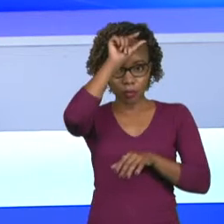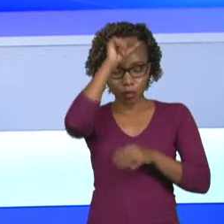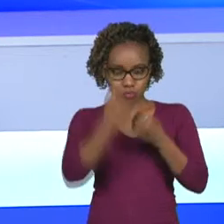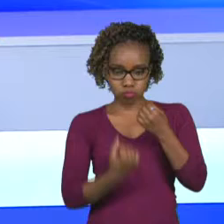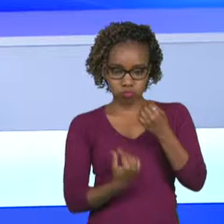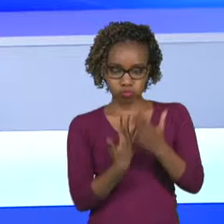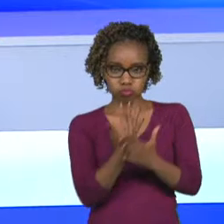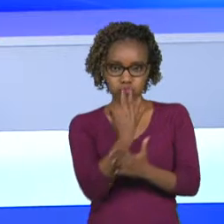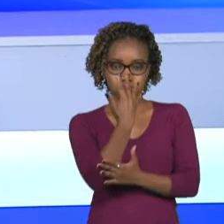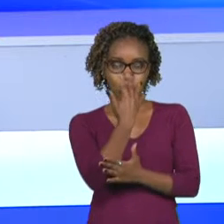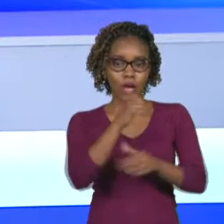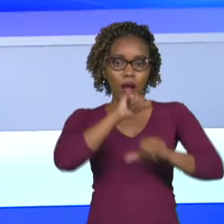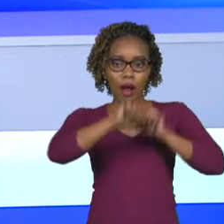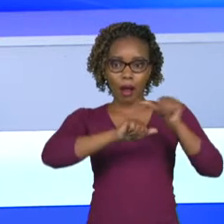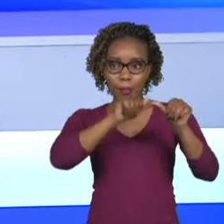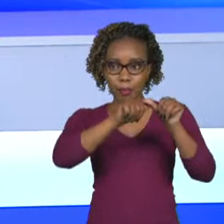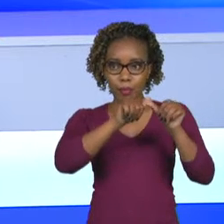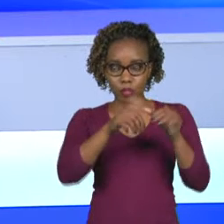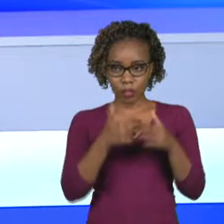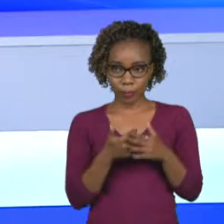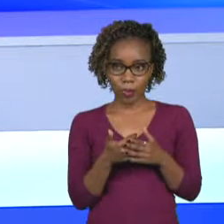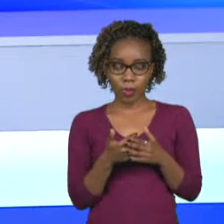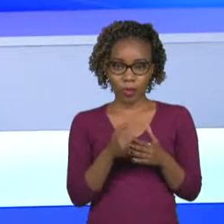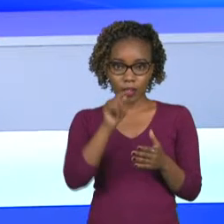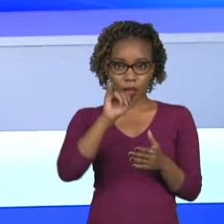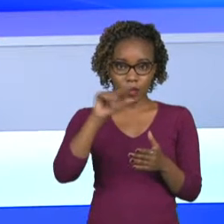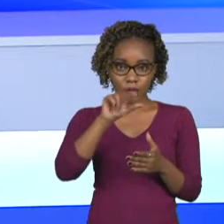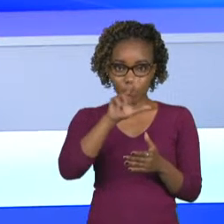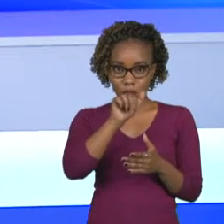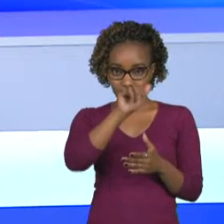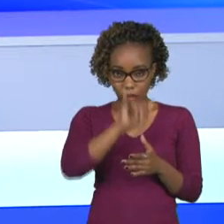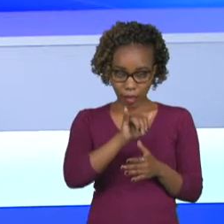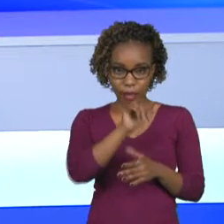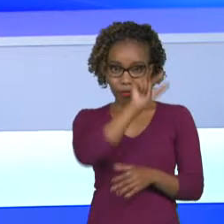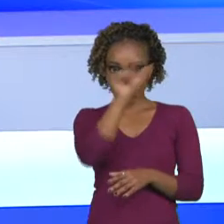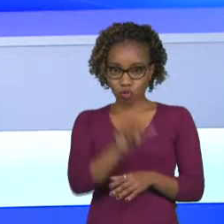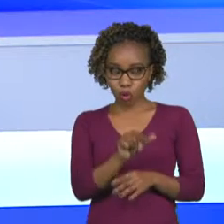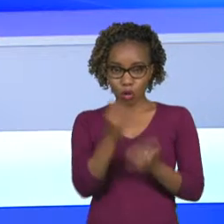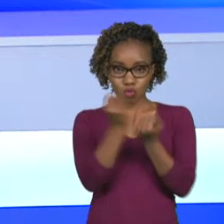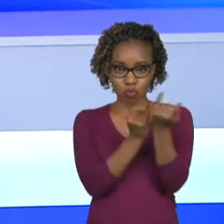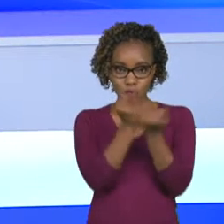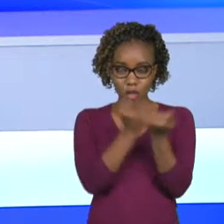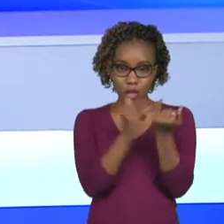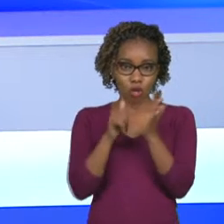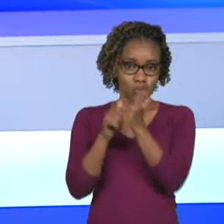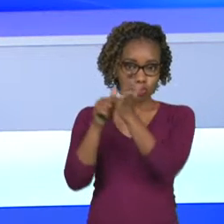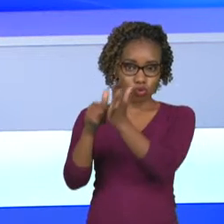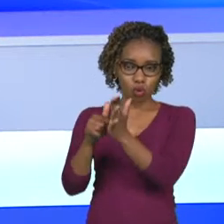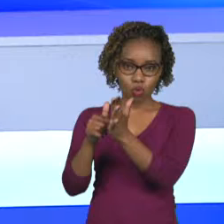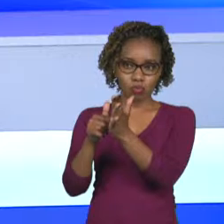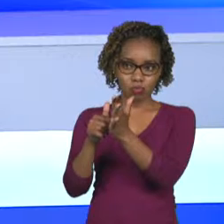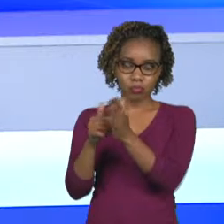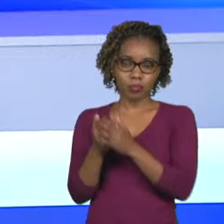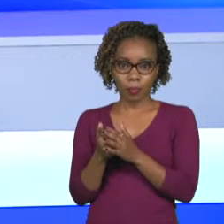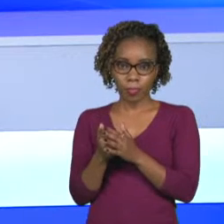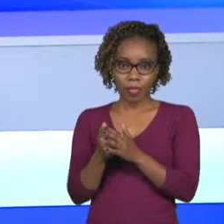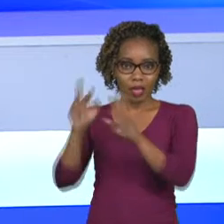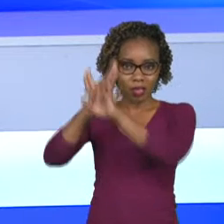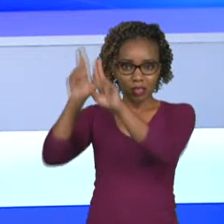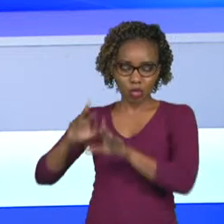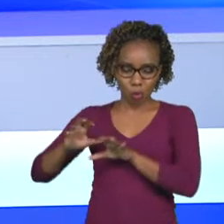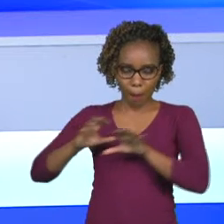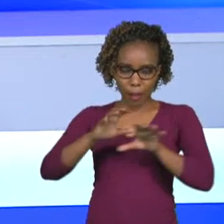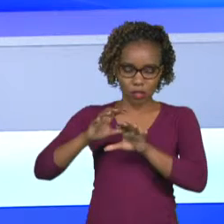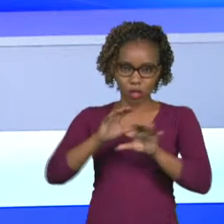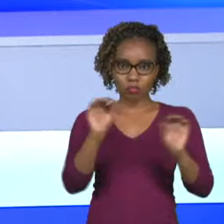its battle against the dissident Tigray region on Saturday, while showing no signs of bowing to international pressure for a